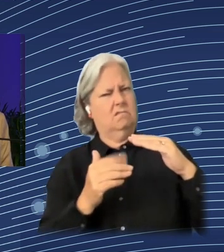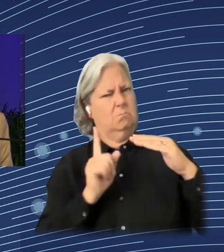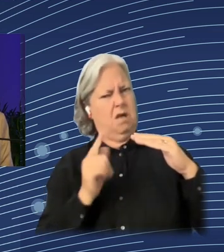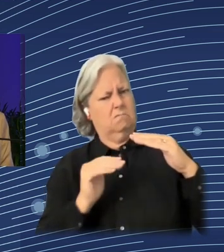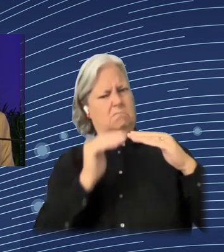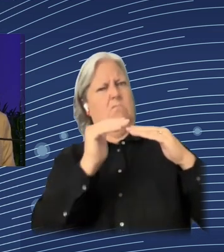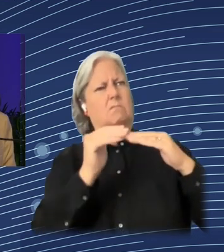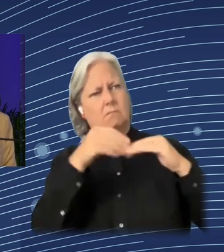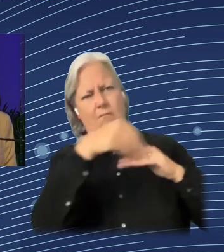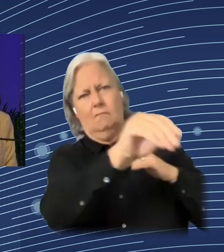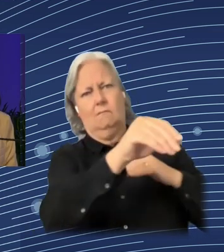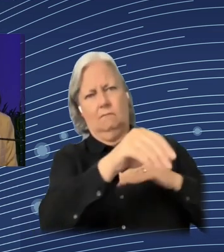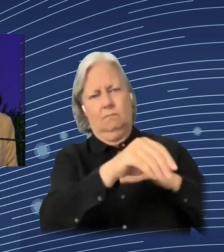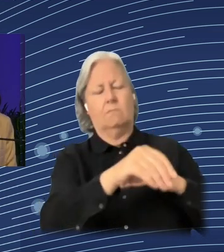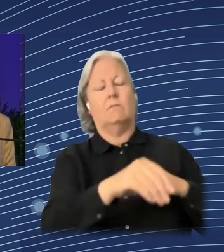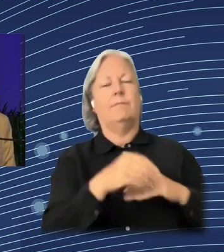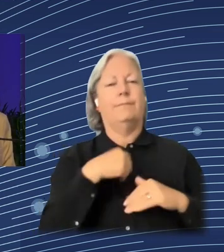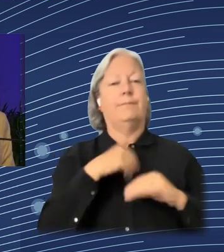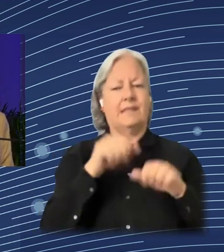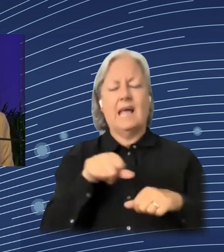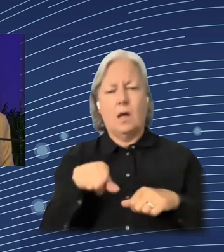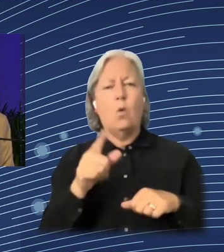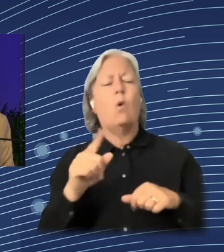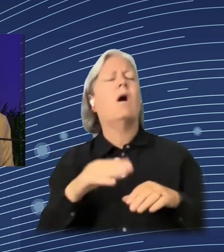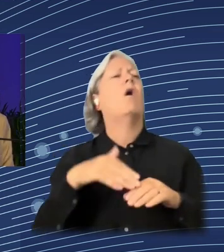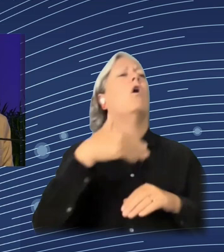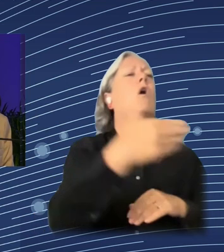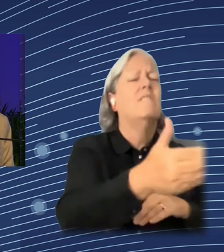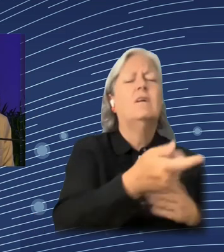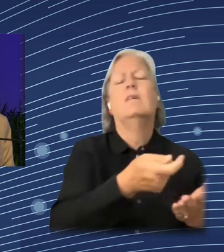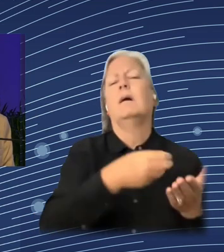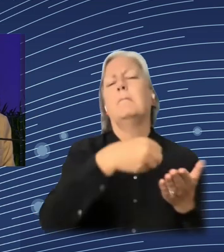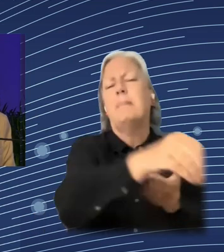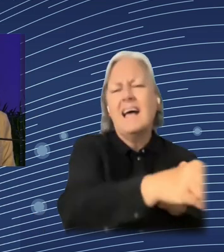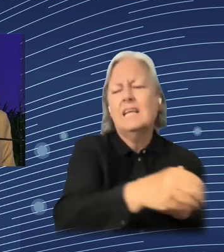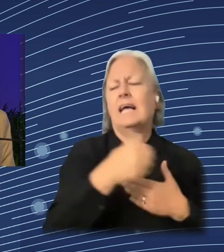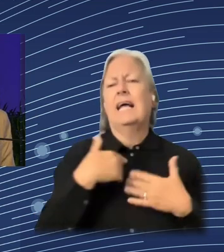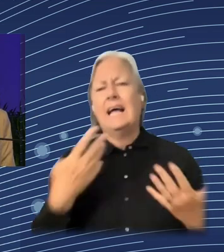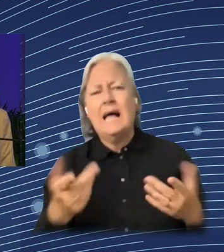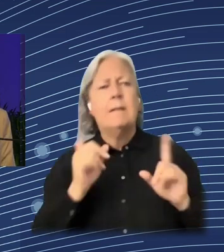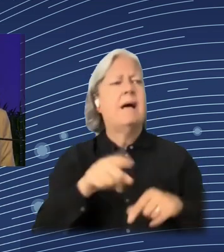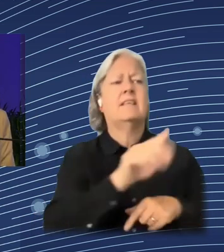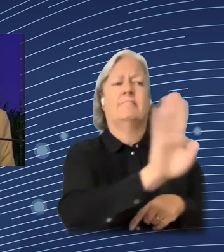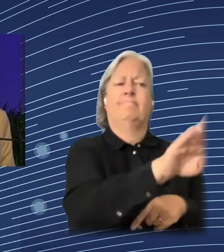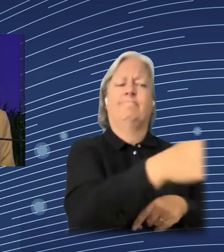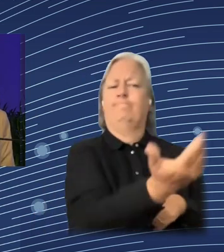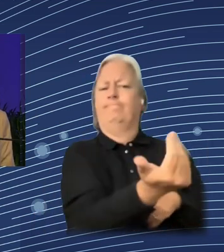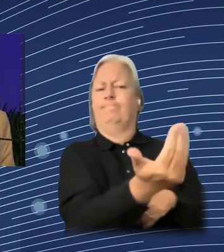than arriving when the benefit has been paid and you have to recover money.